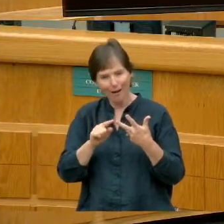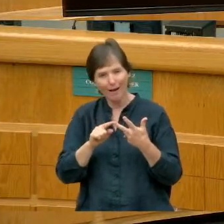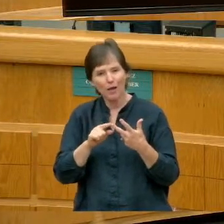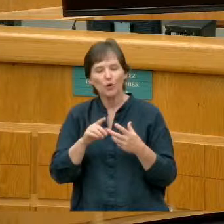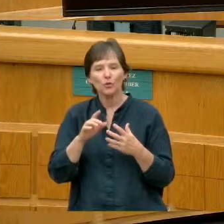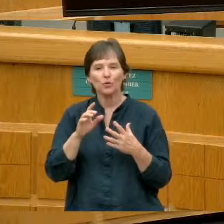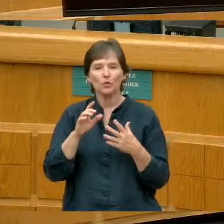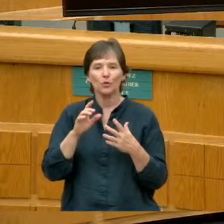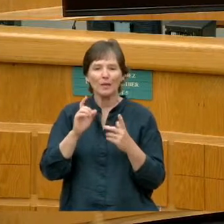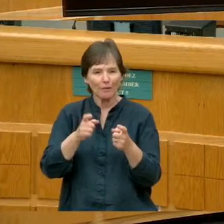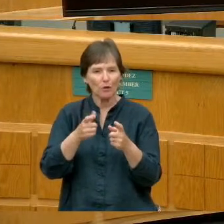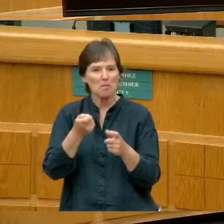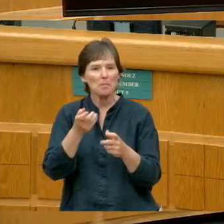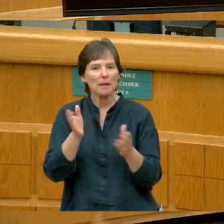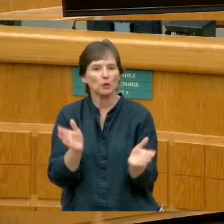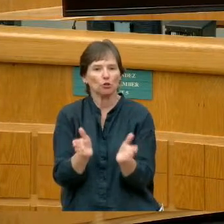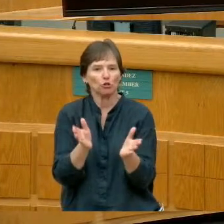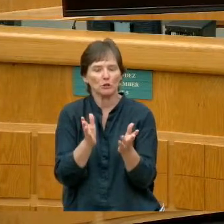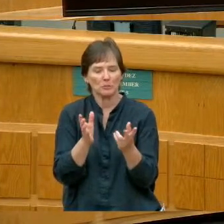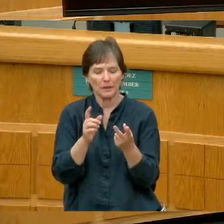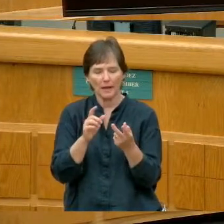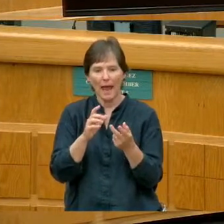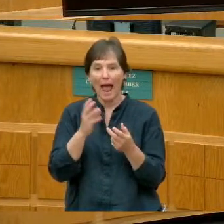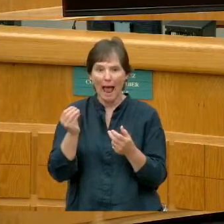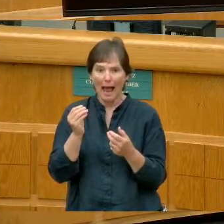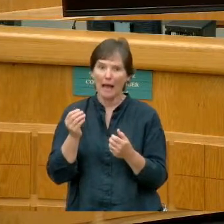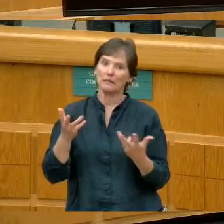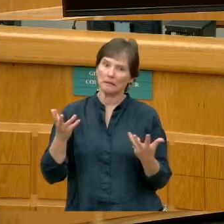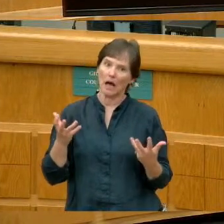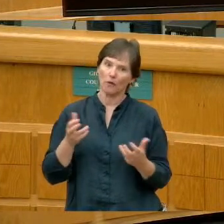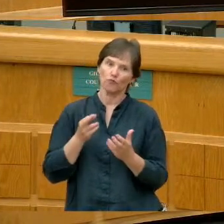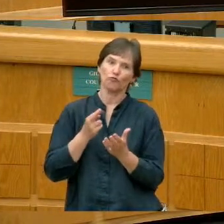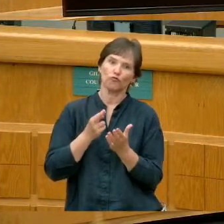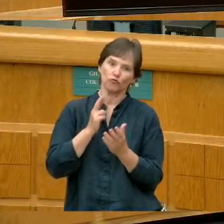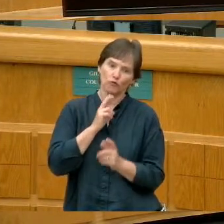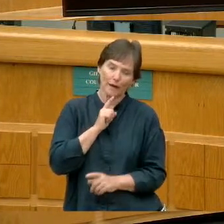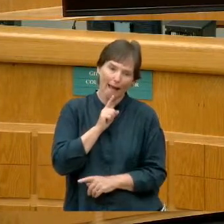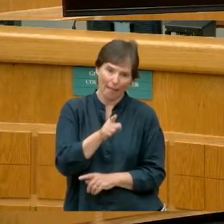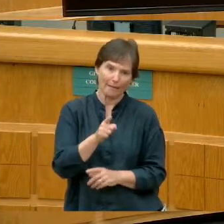bit of both encouragement and a big dose of reality when you need it.